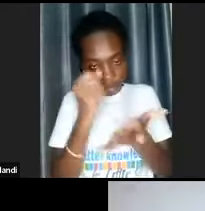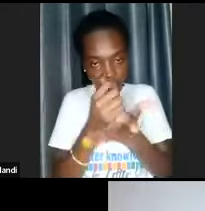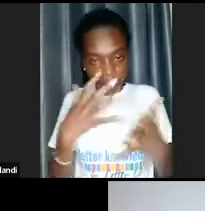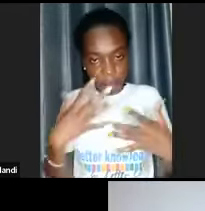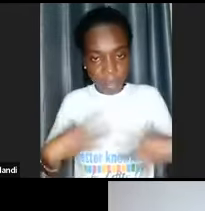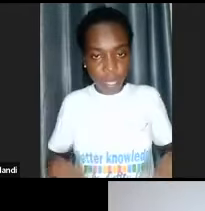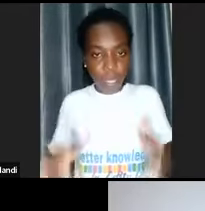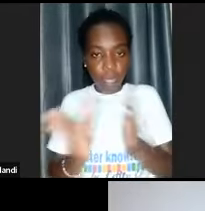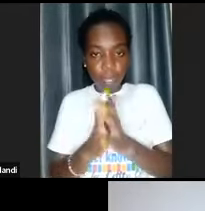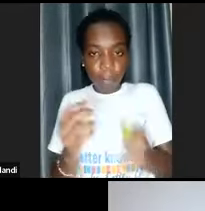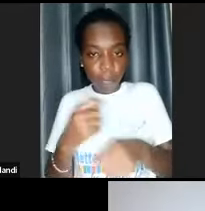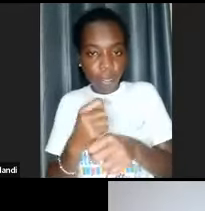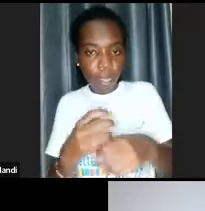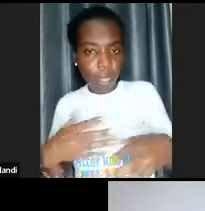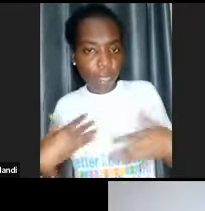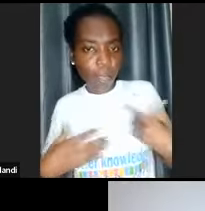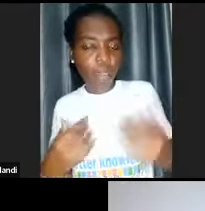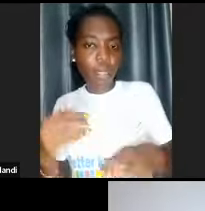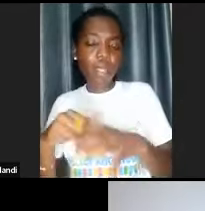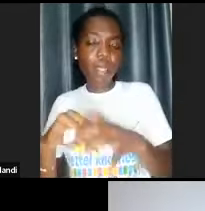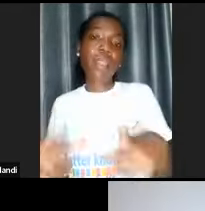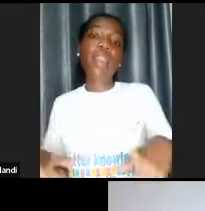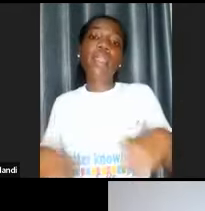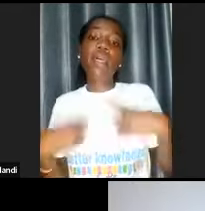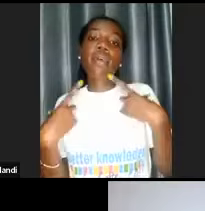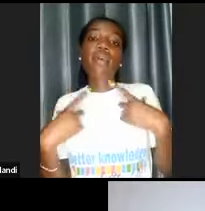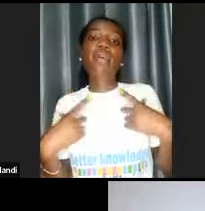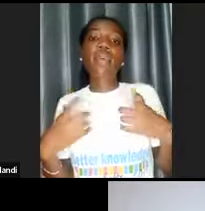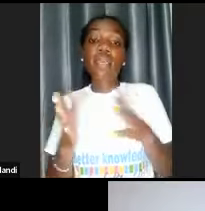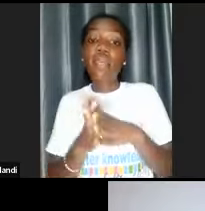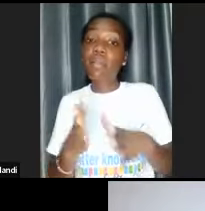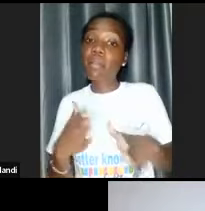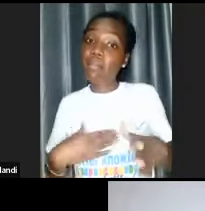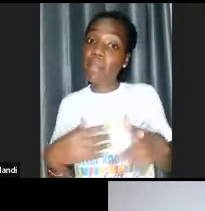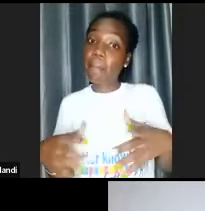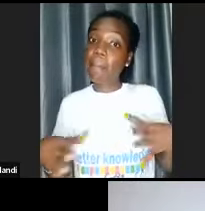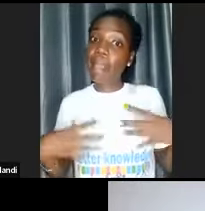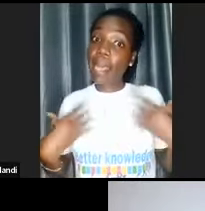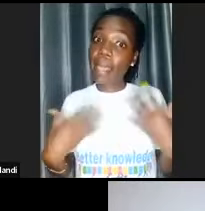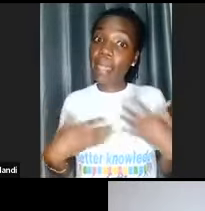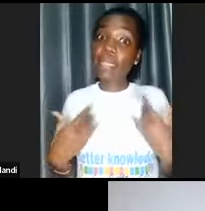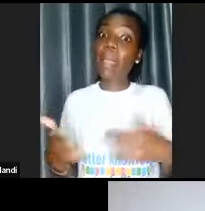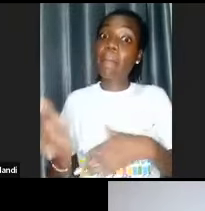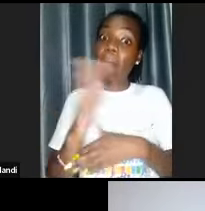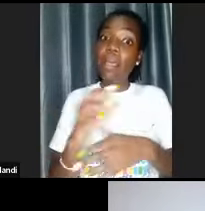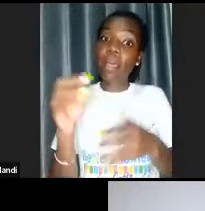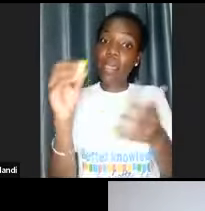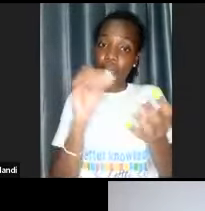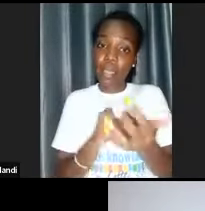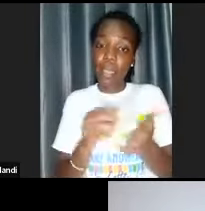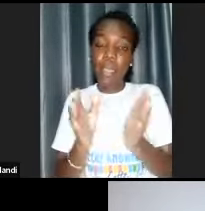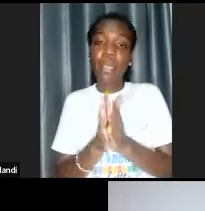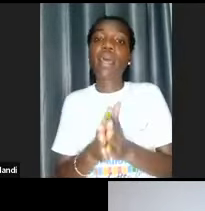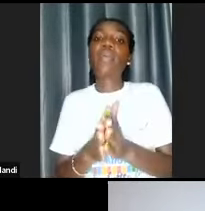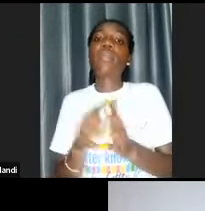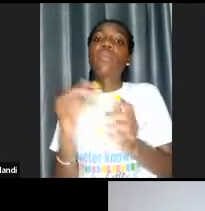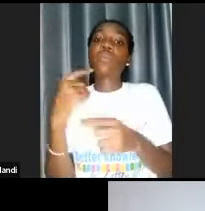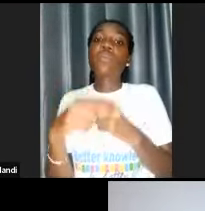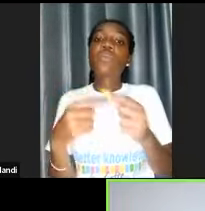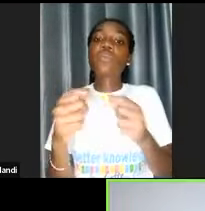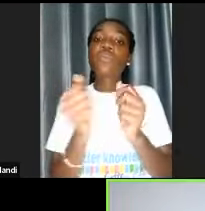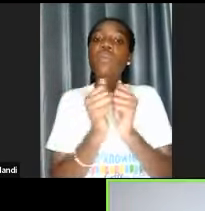have impact in their life. And it's my pleasure just to be able to come back again and kind of progress with this. Thank you so